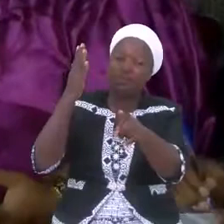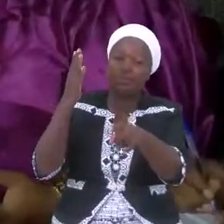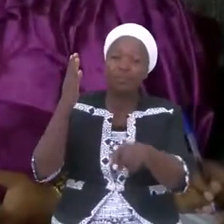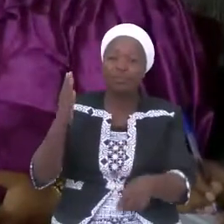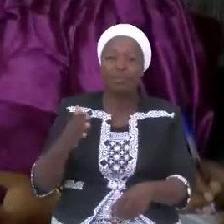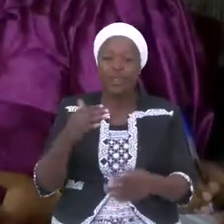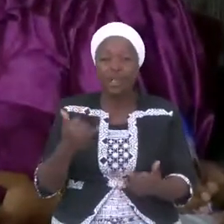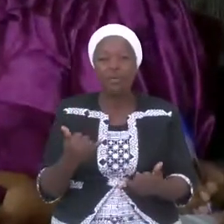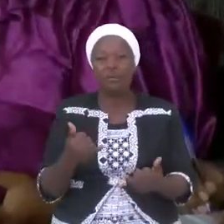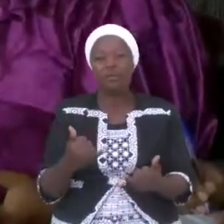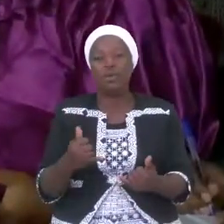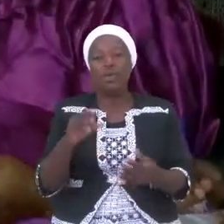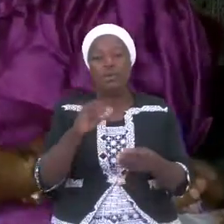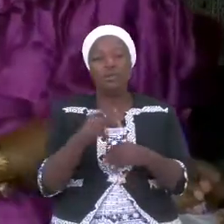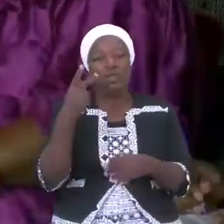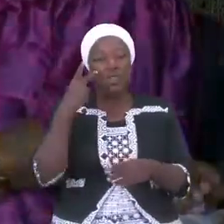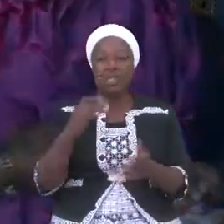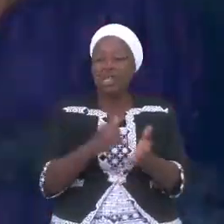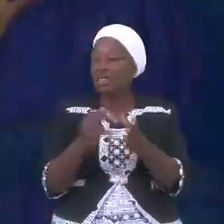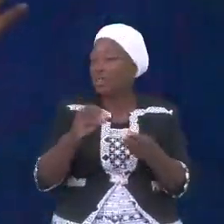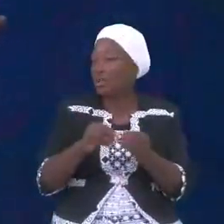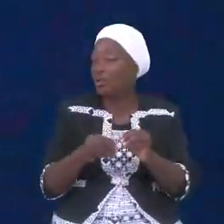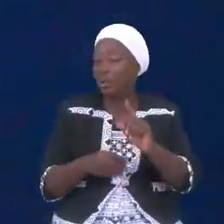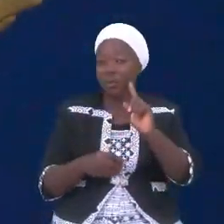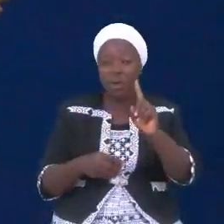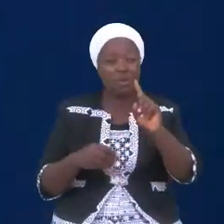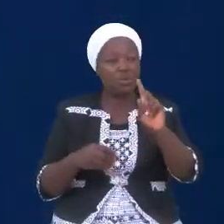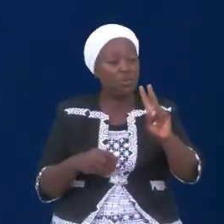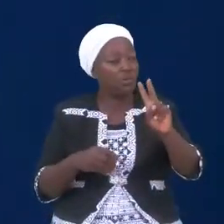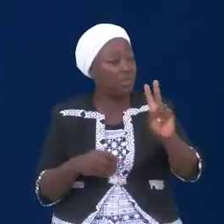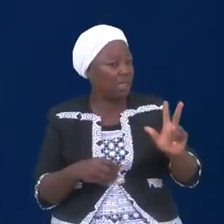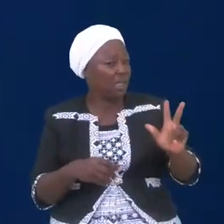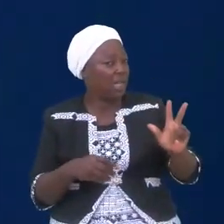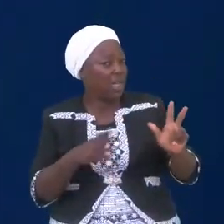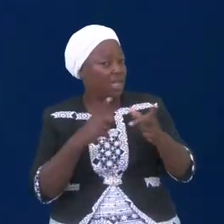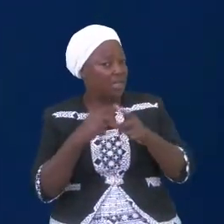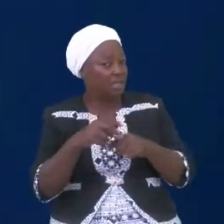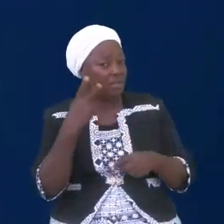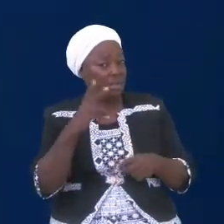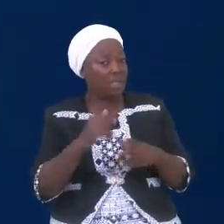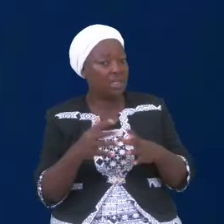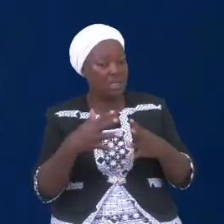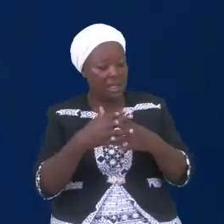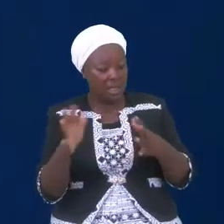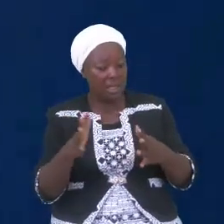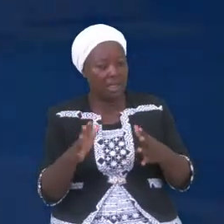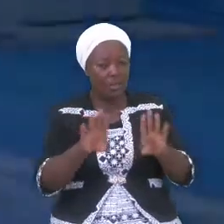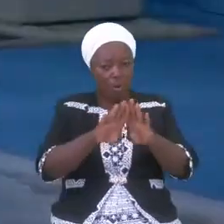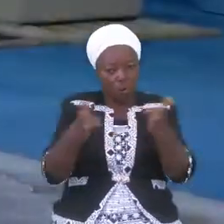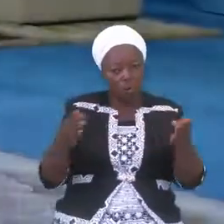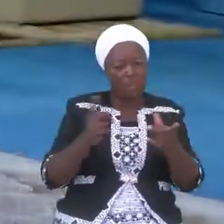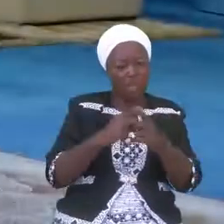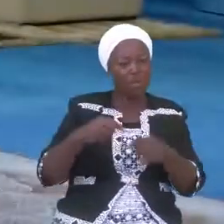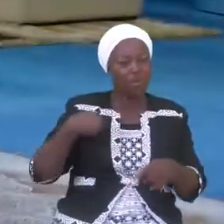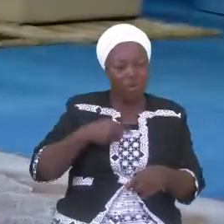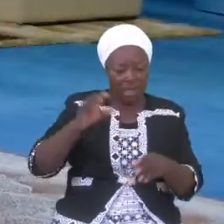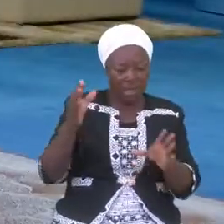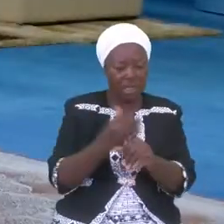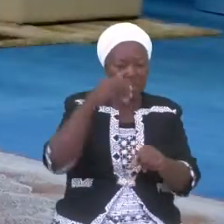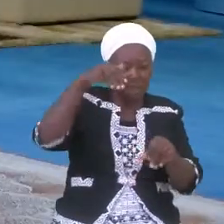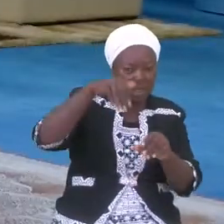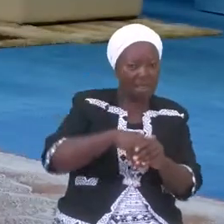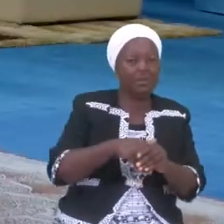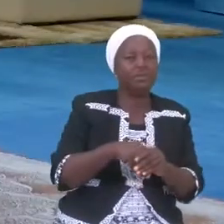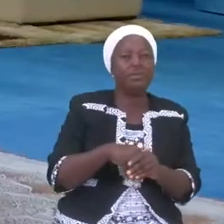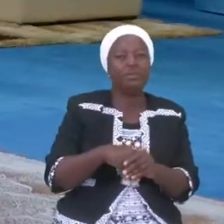it, 1, 2, 3, and then the gate opens and we get in.